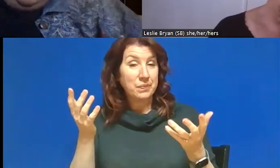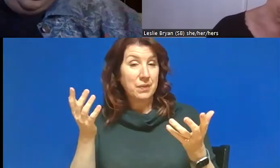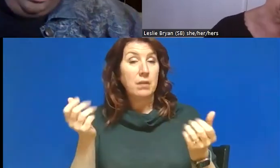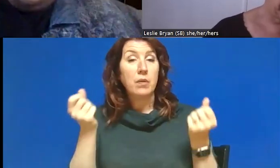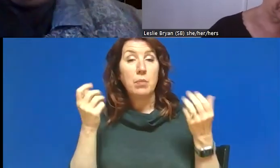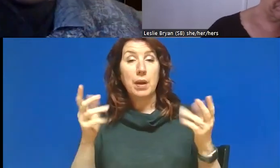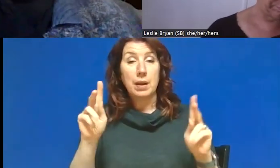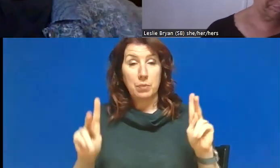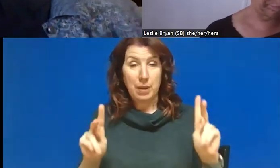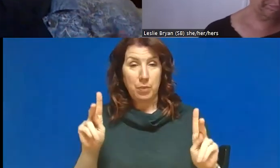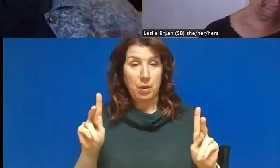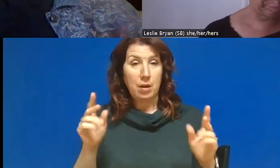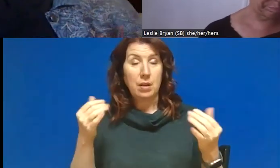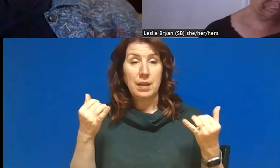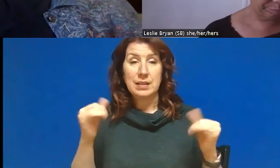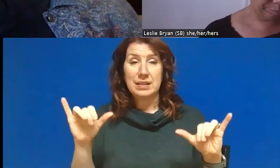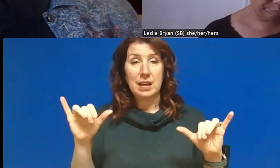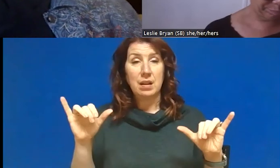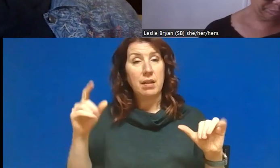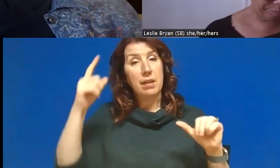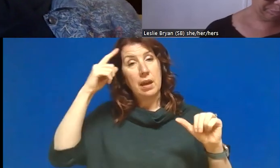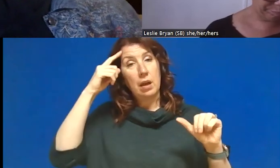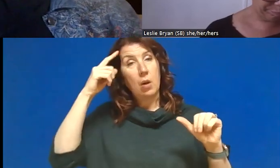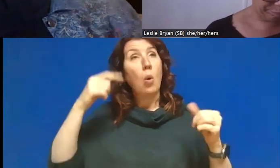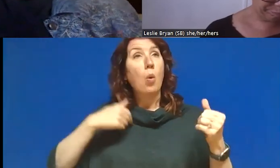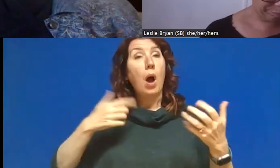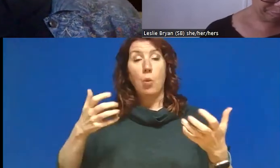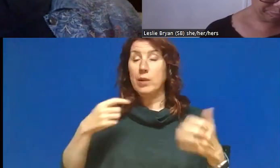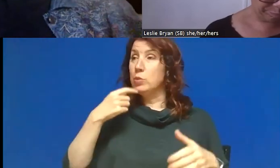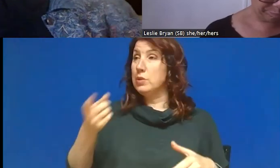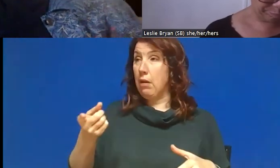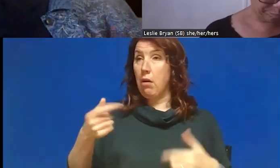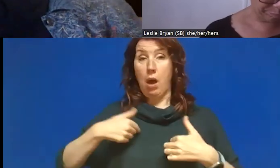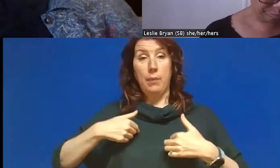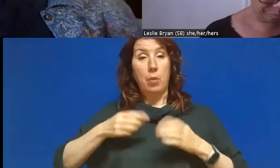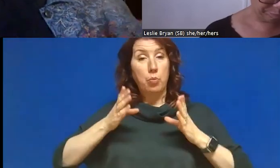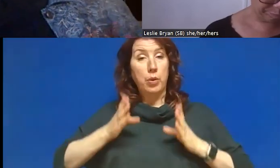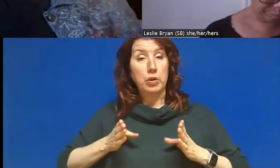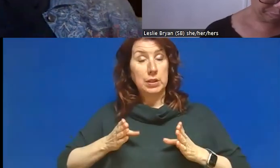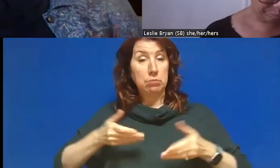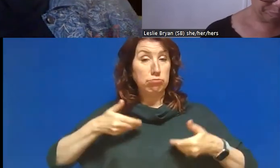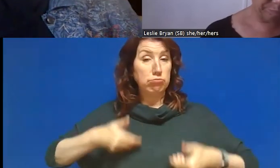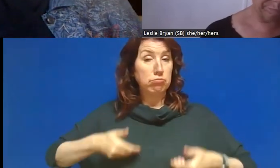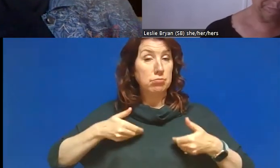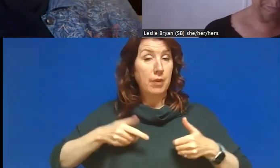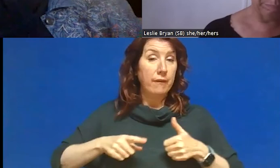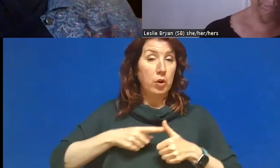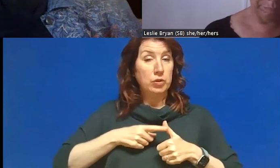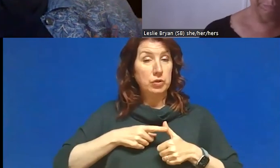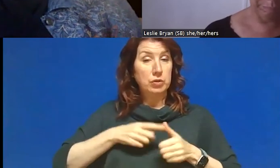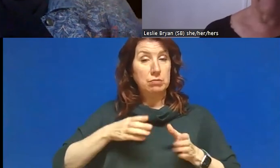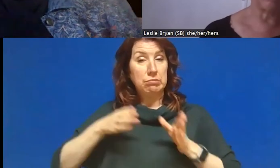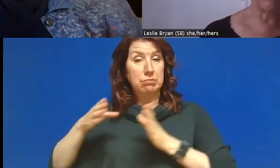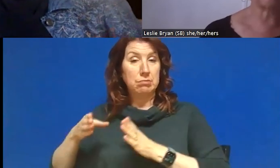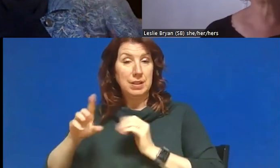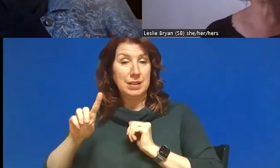people, they're still very much of the mind, you know, I wanted to tell people I'm a person first. I hope that helps